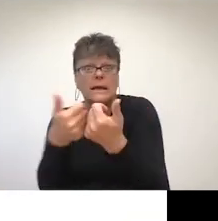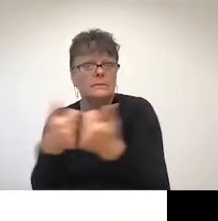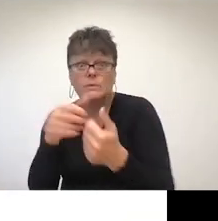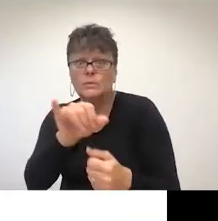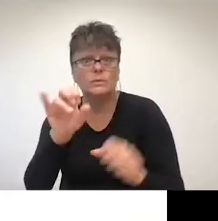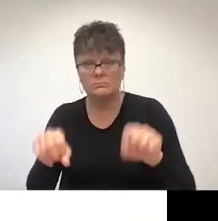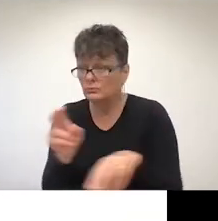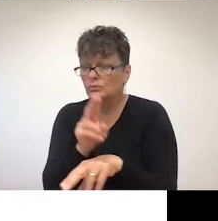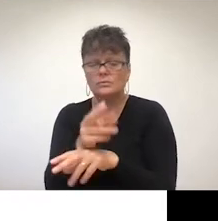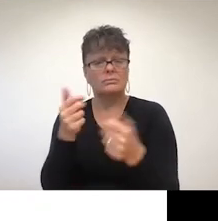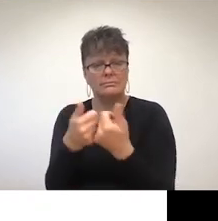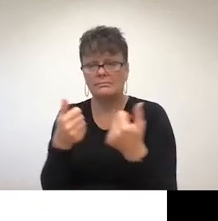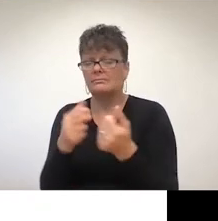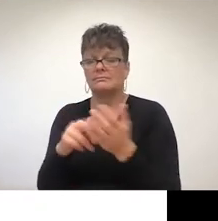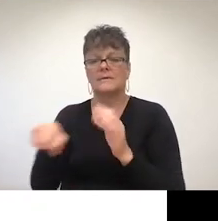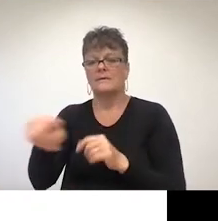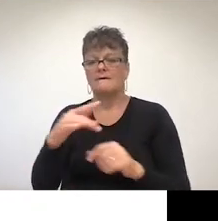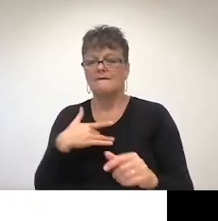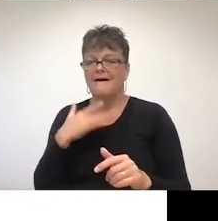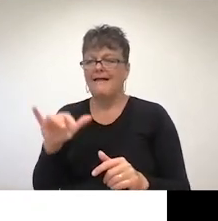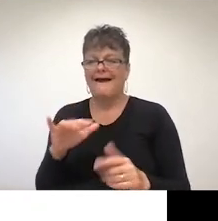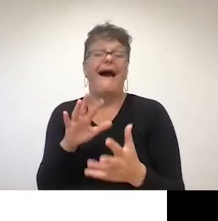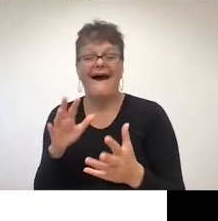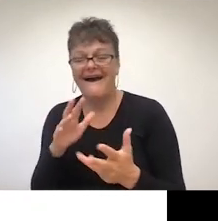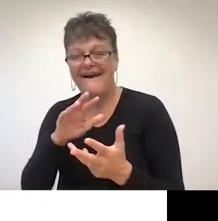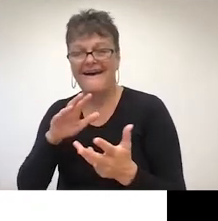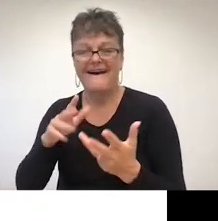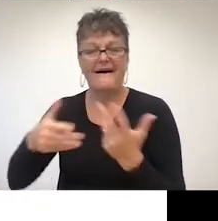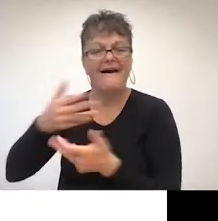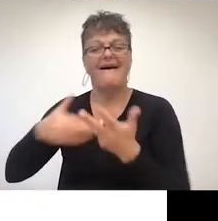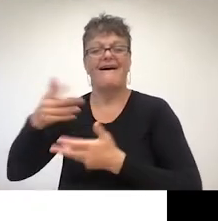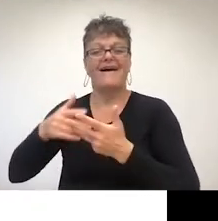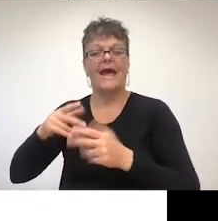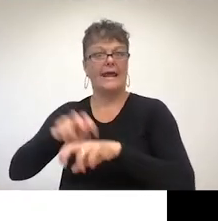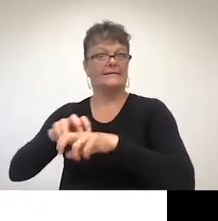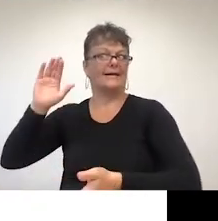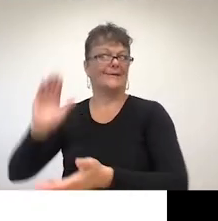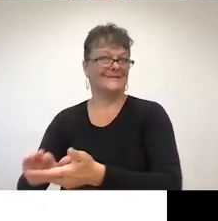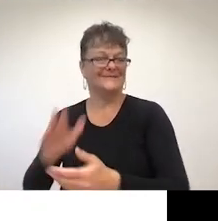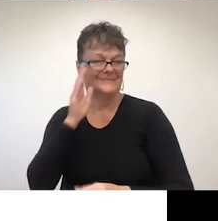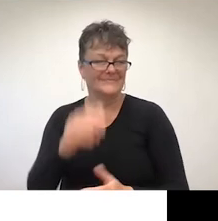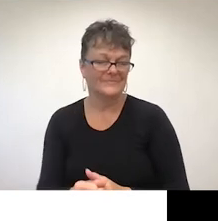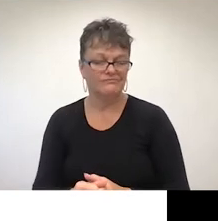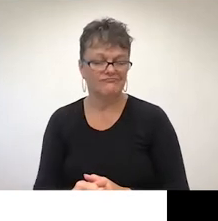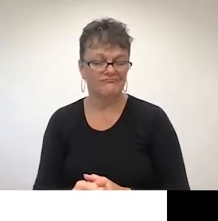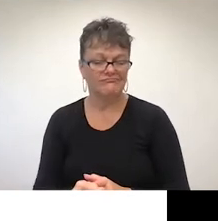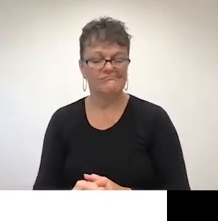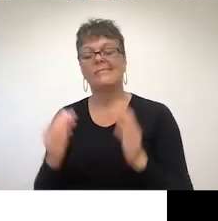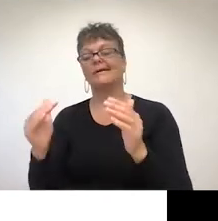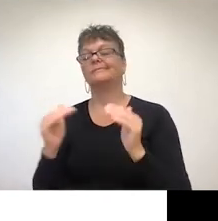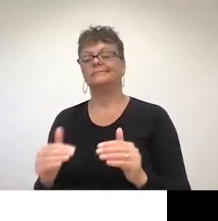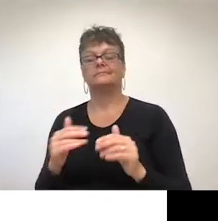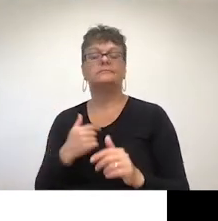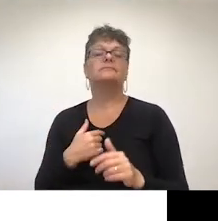more comfortable, feel like they belong, and reduce anxiety as well. And then finally, I would encourage you to add those